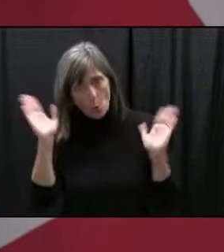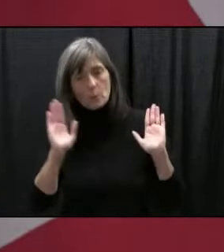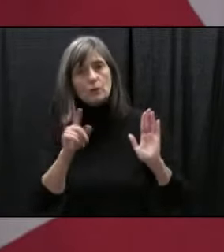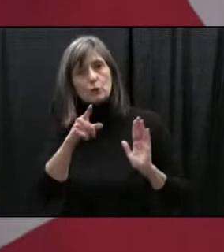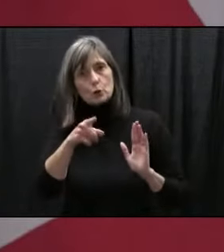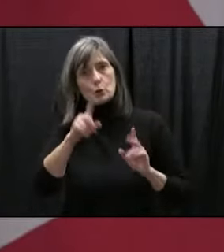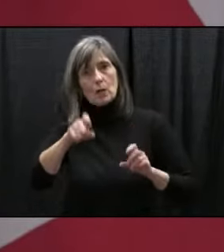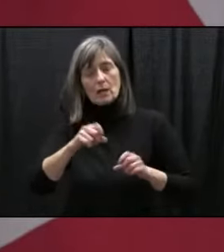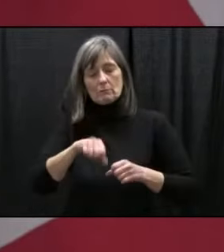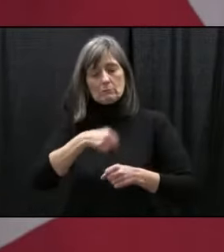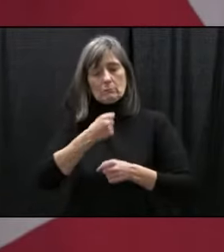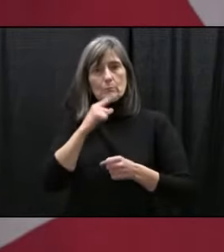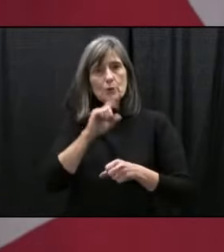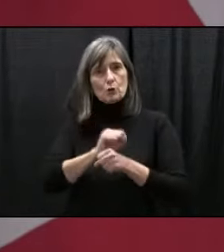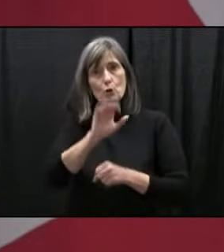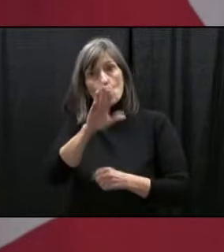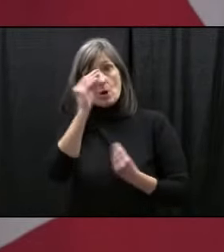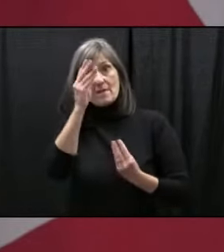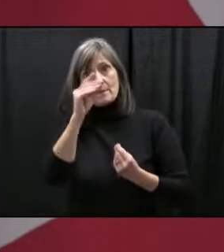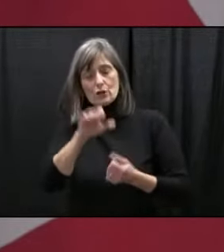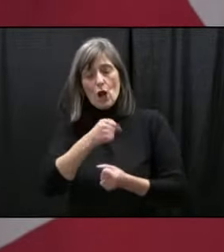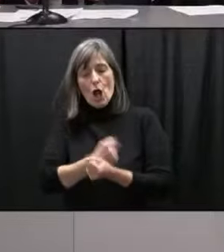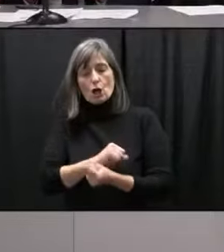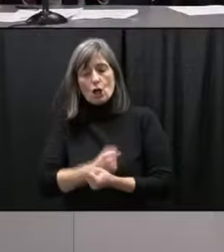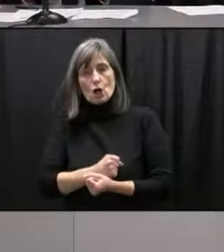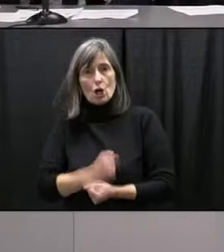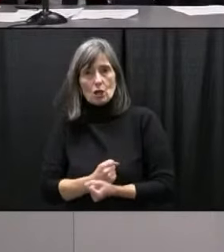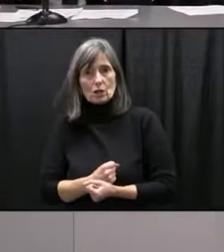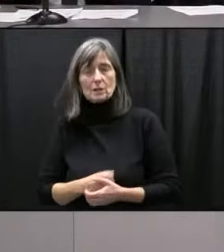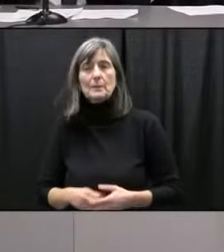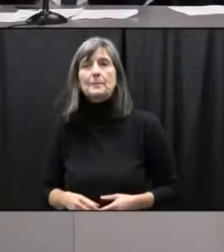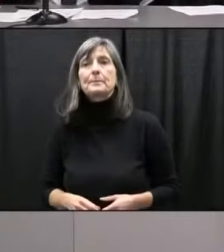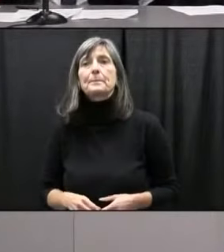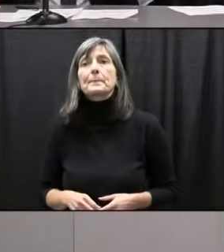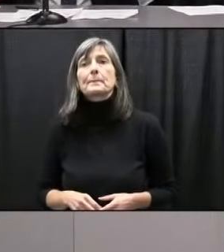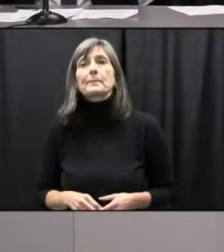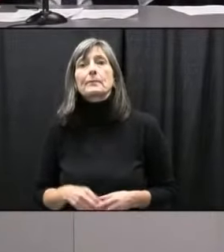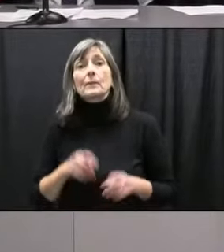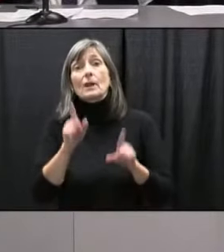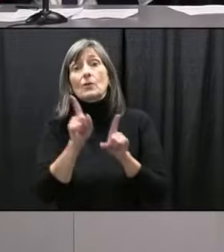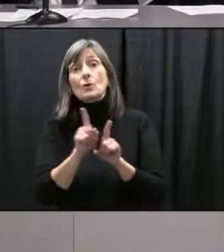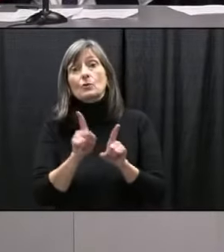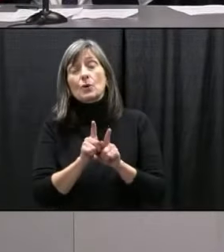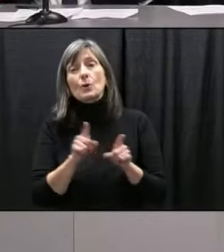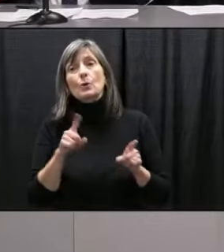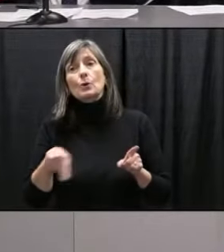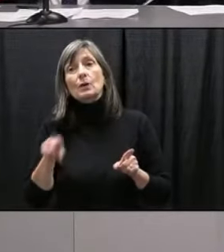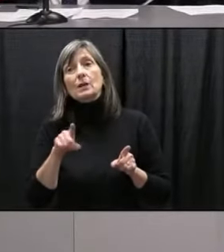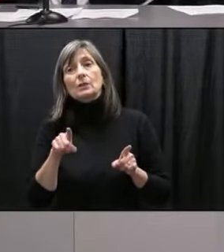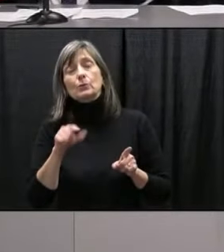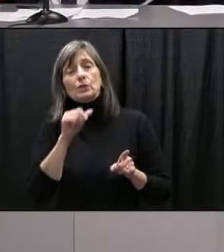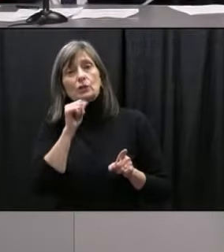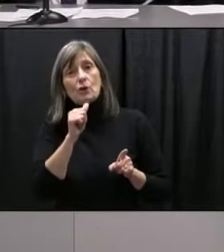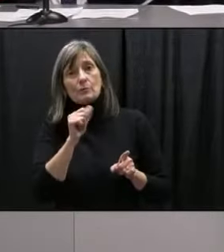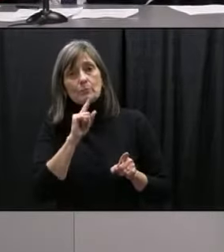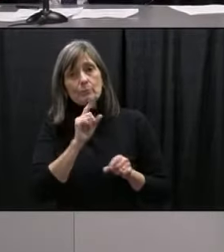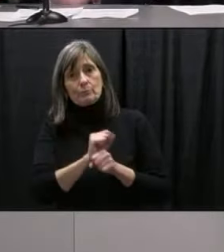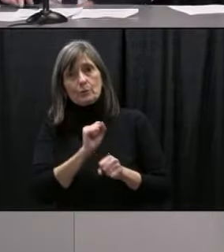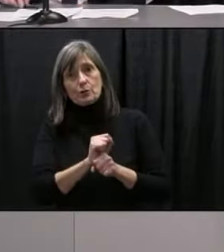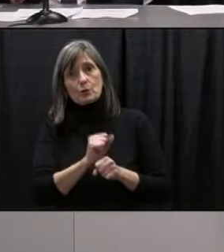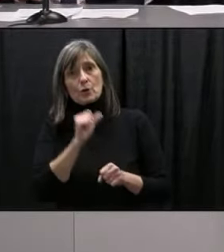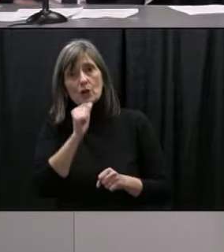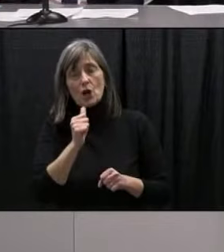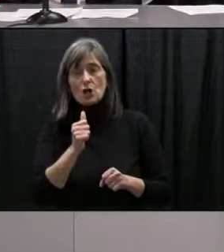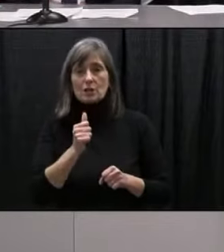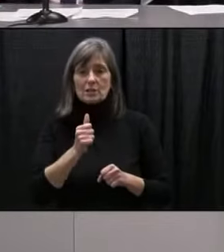public know that these steps should be taken. And of course, incumbent to that is to not jeopardize the ongoing processes that are in place. And